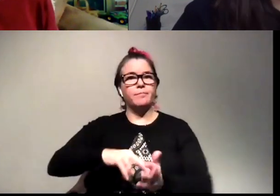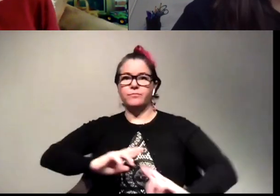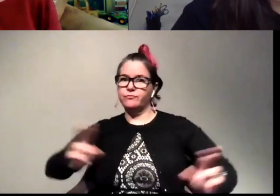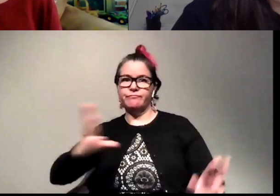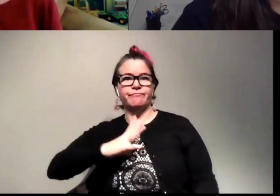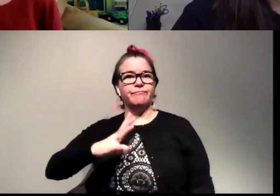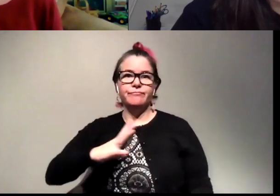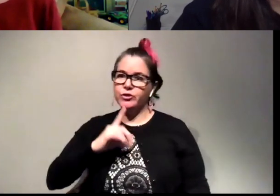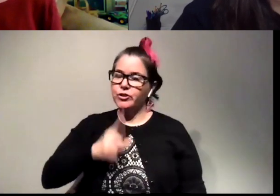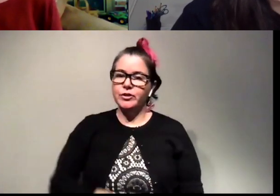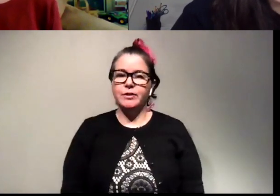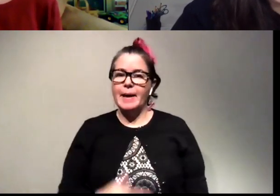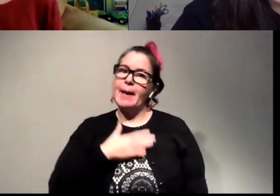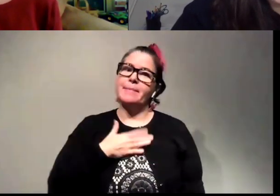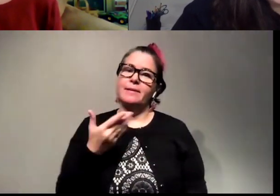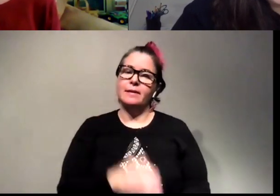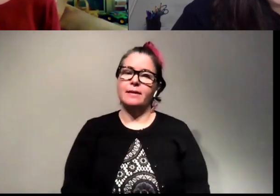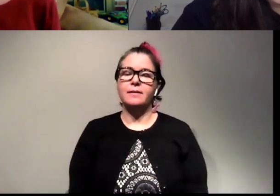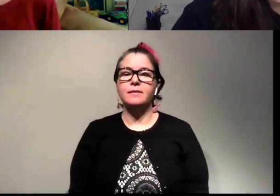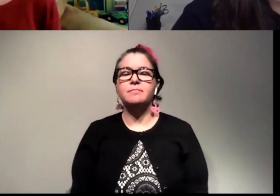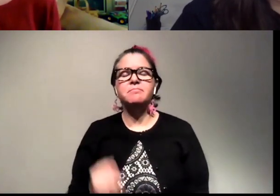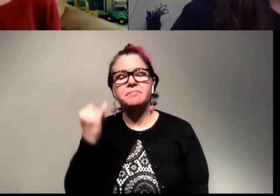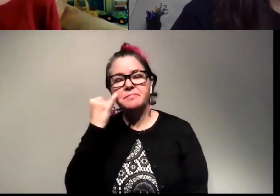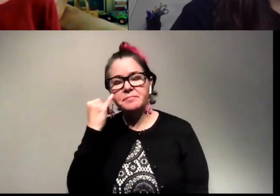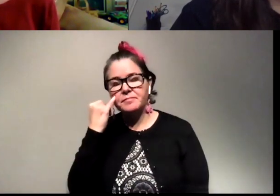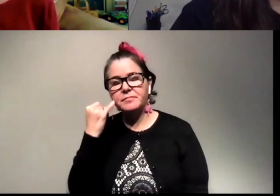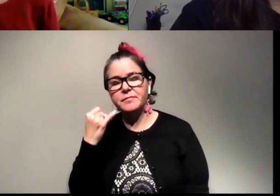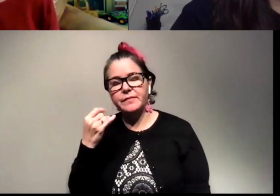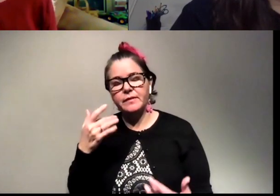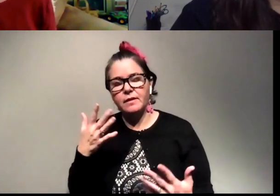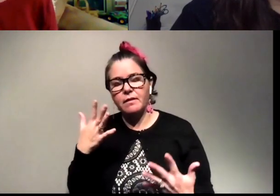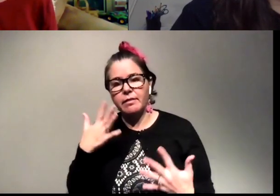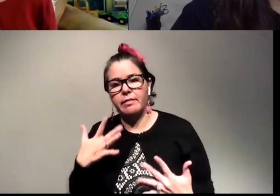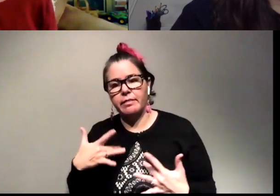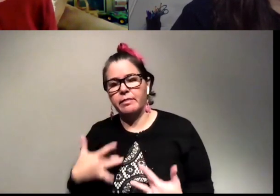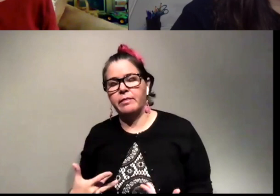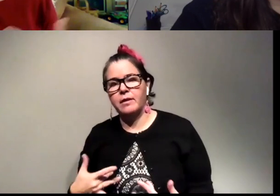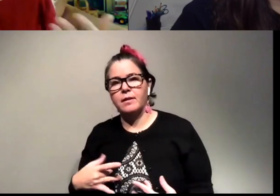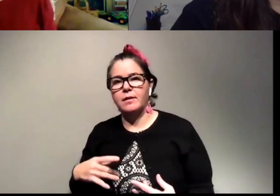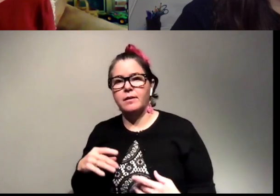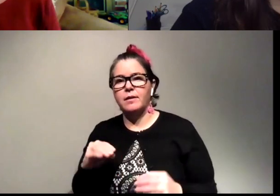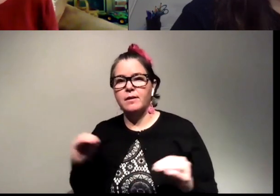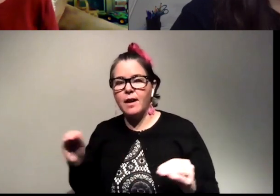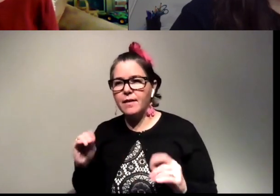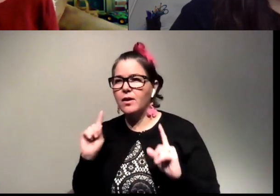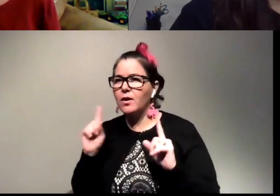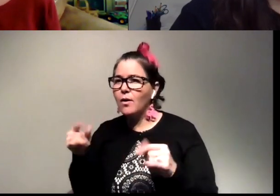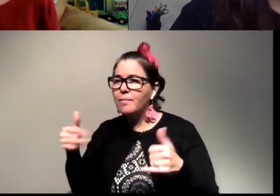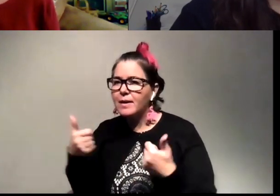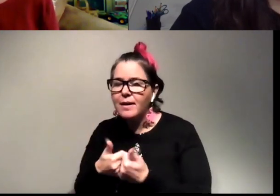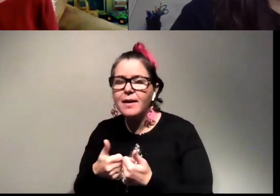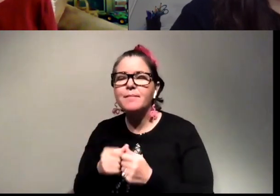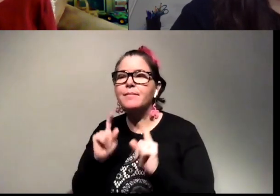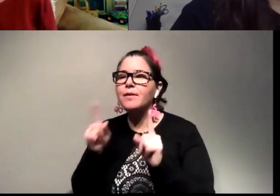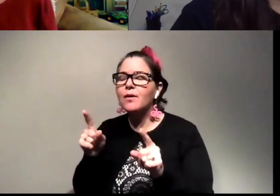quickly for the most part. Right. But if you're feeling down and nothing like that, going and playing a game, going and